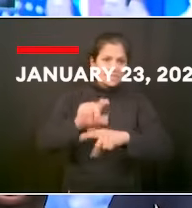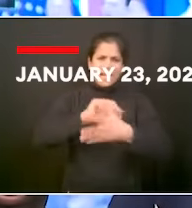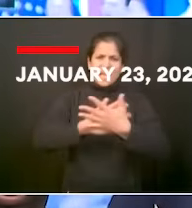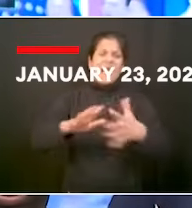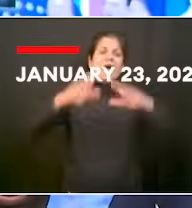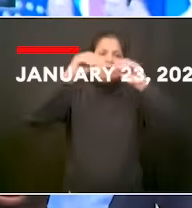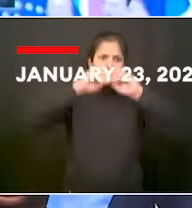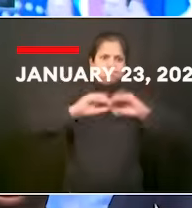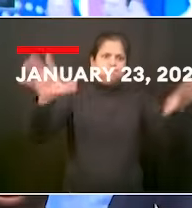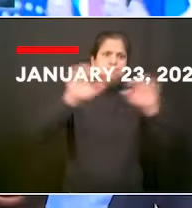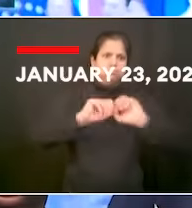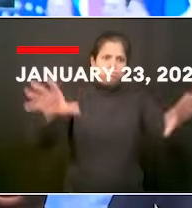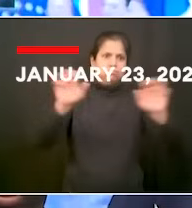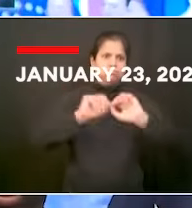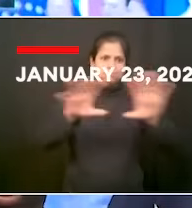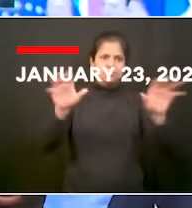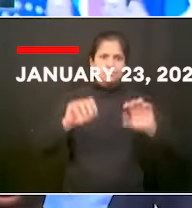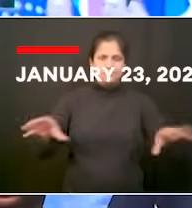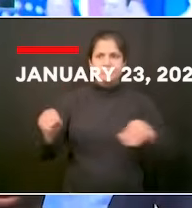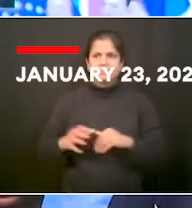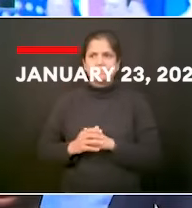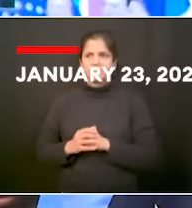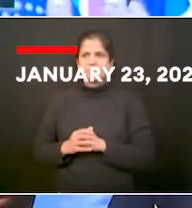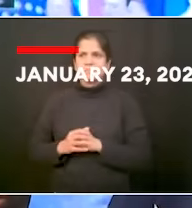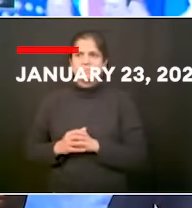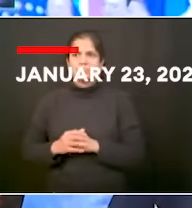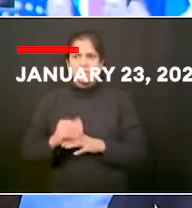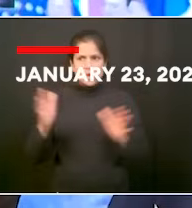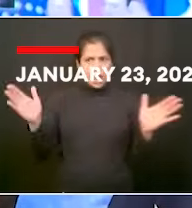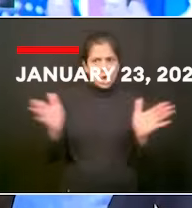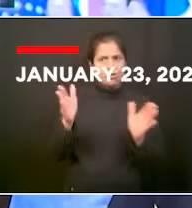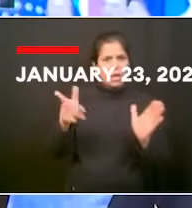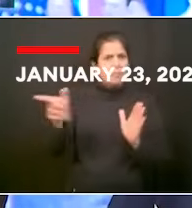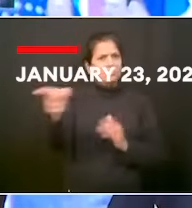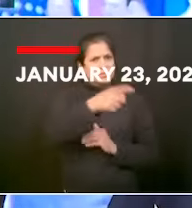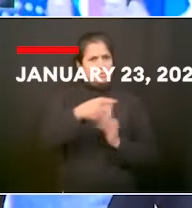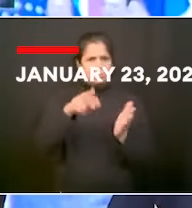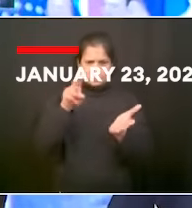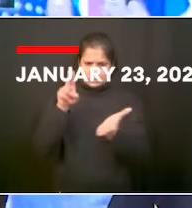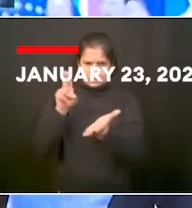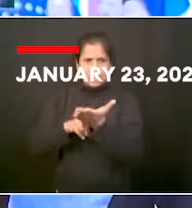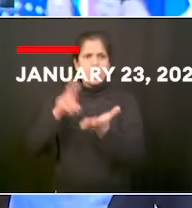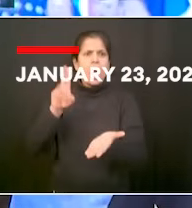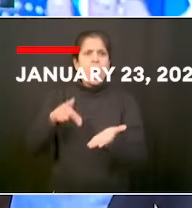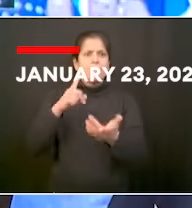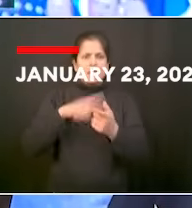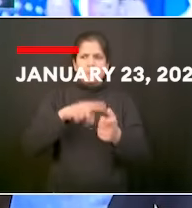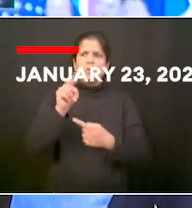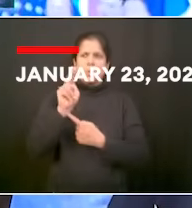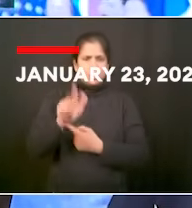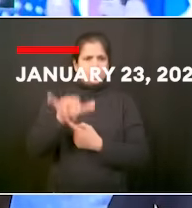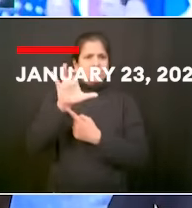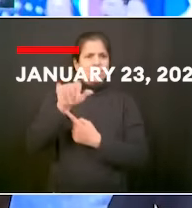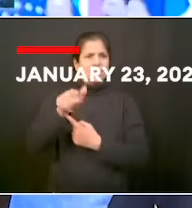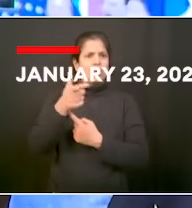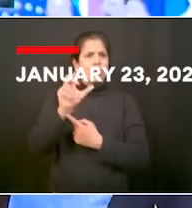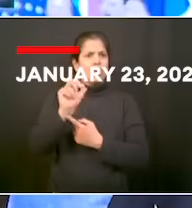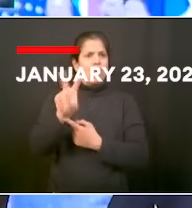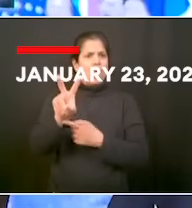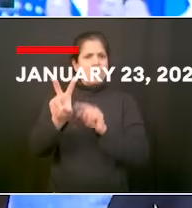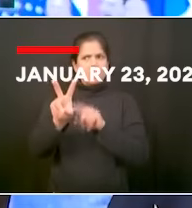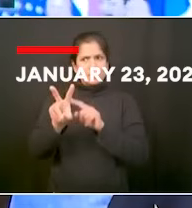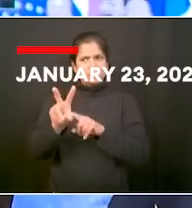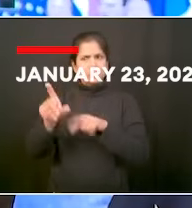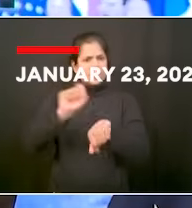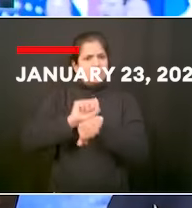1.3, 1.4 million New Yorkers who are currently signed up. We want to get that number up so everybody gets those updates. And then my job is